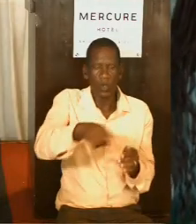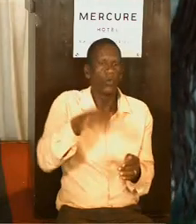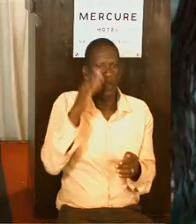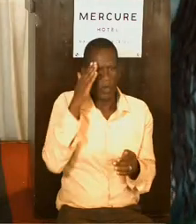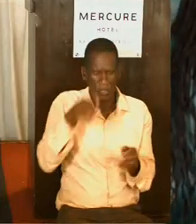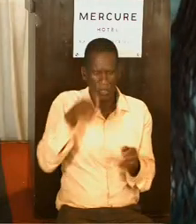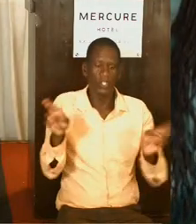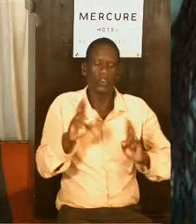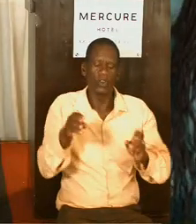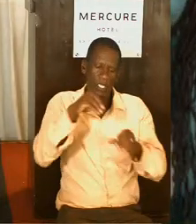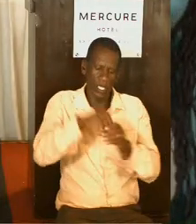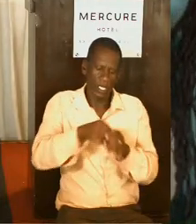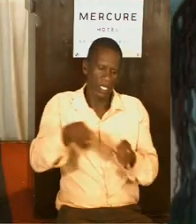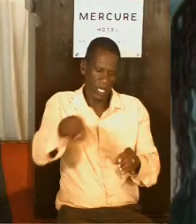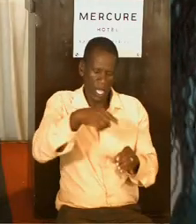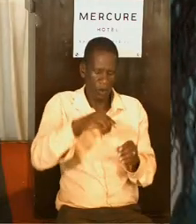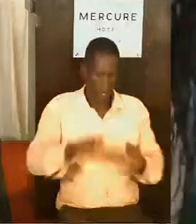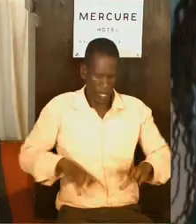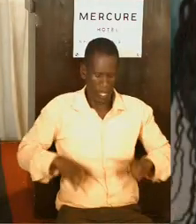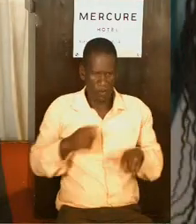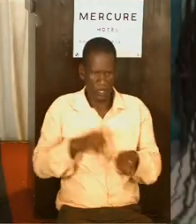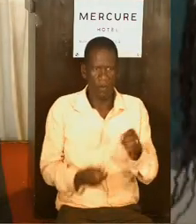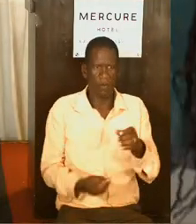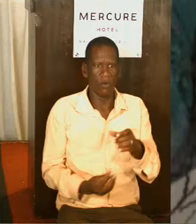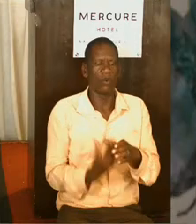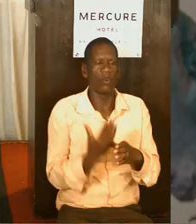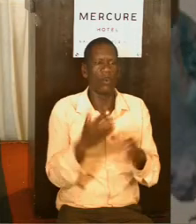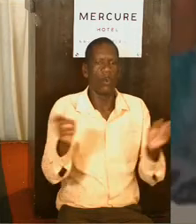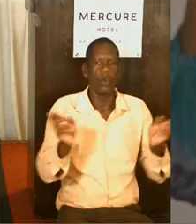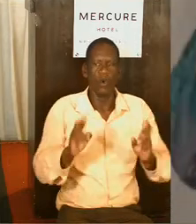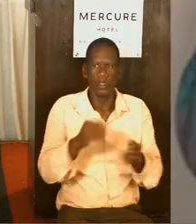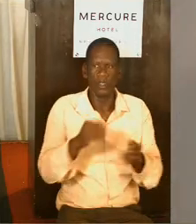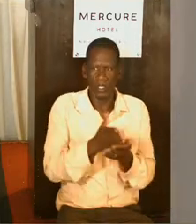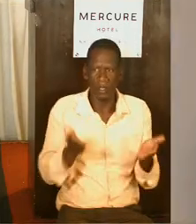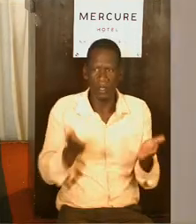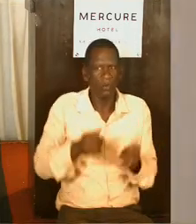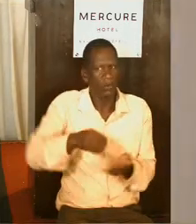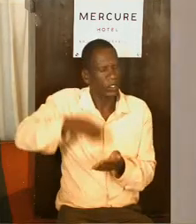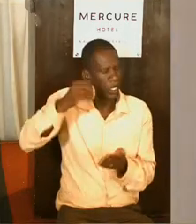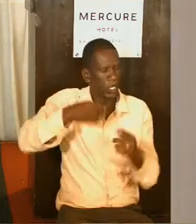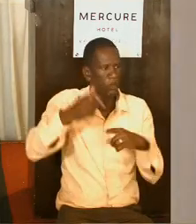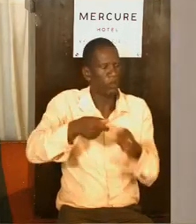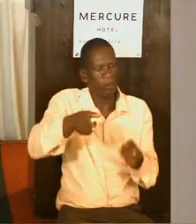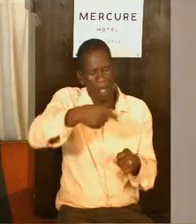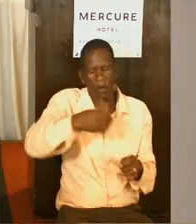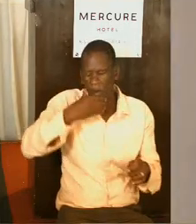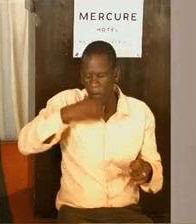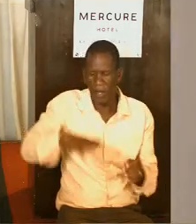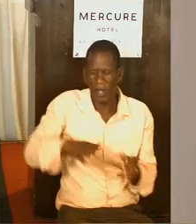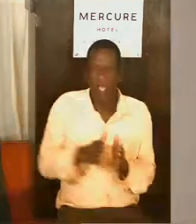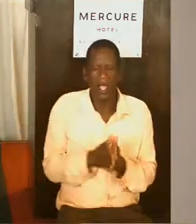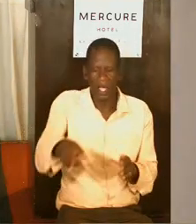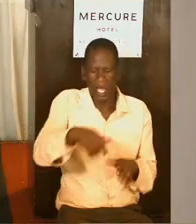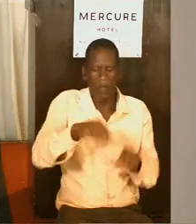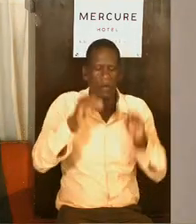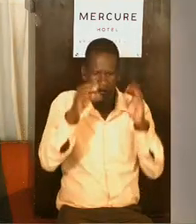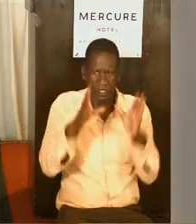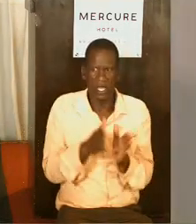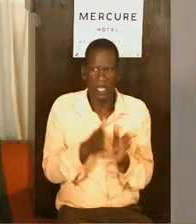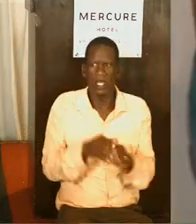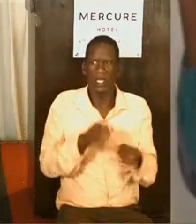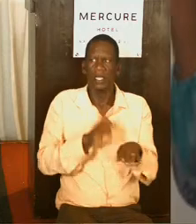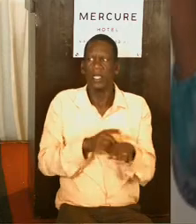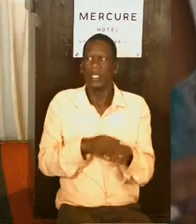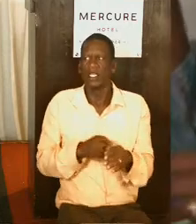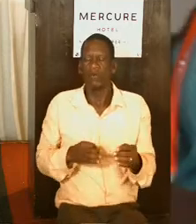this already was in our upbringing it was already something that we learned from our parents and our teachers and